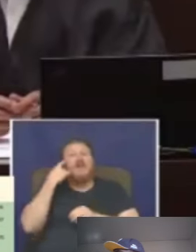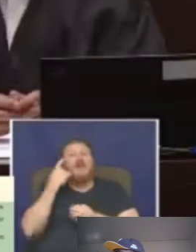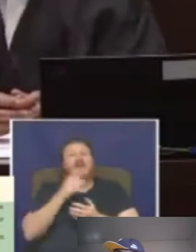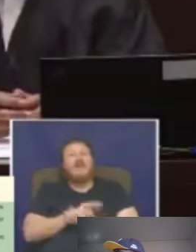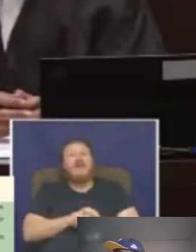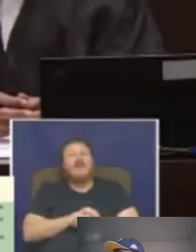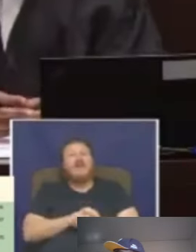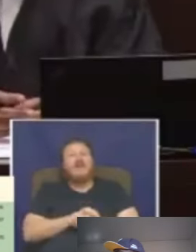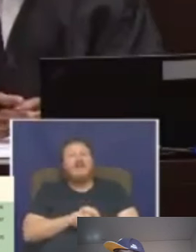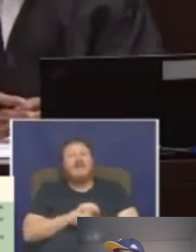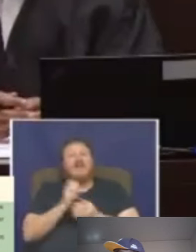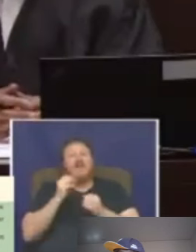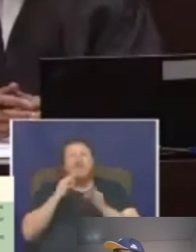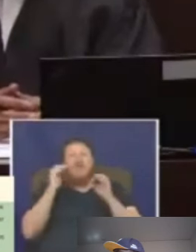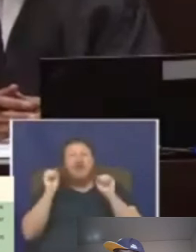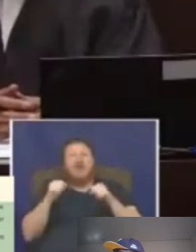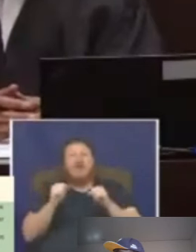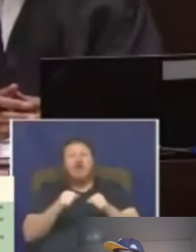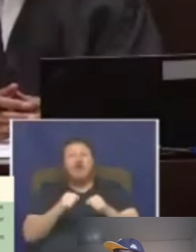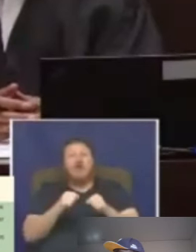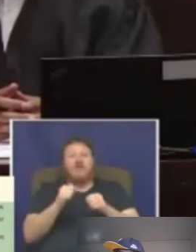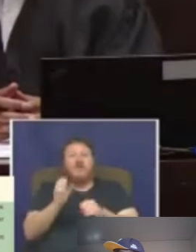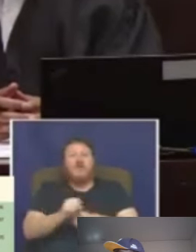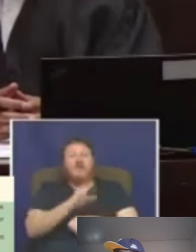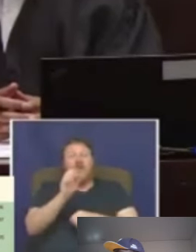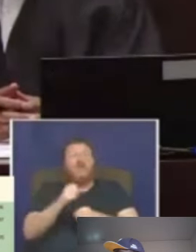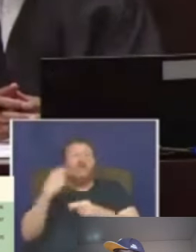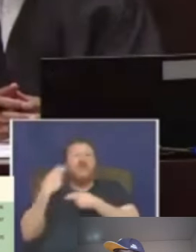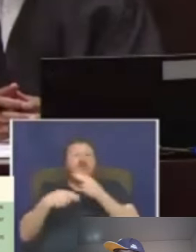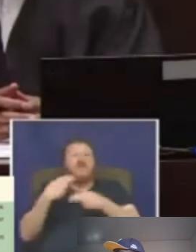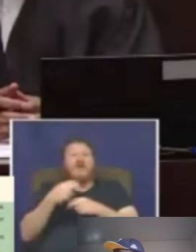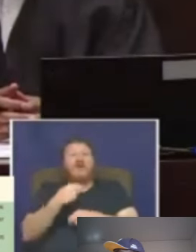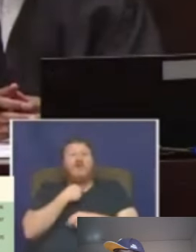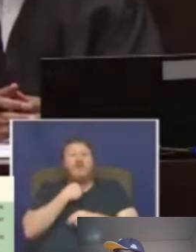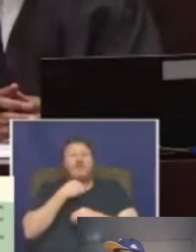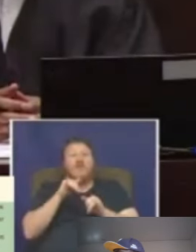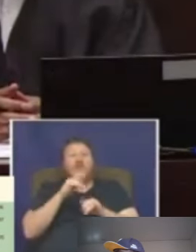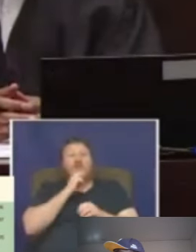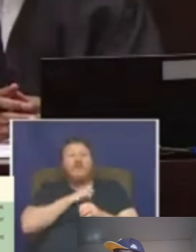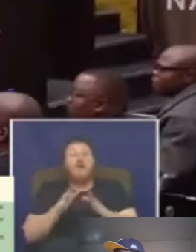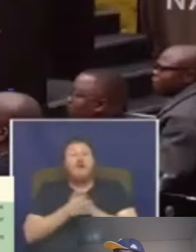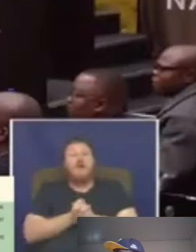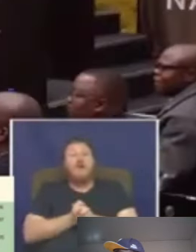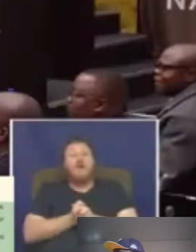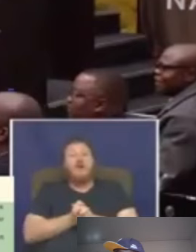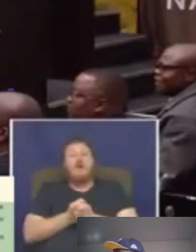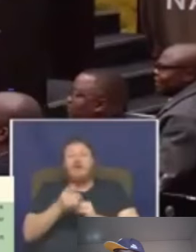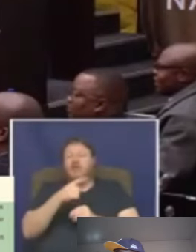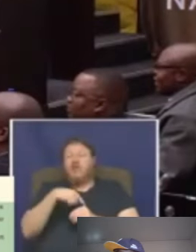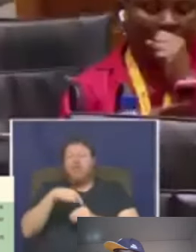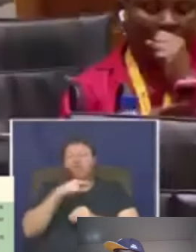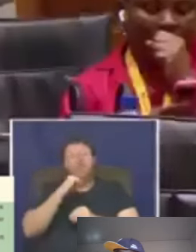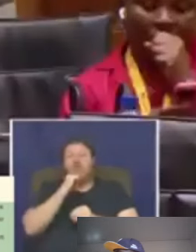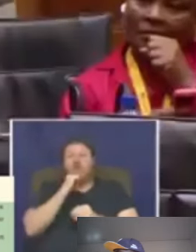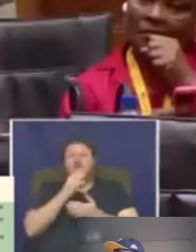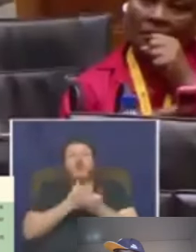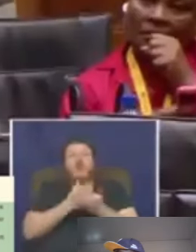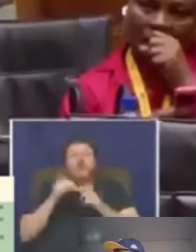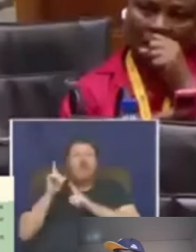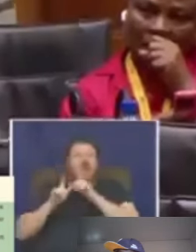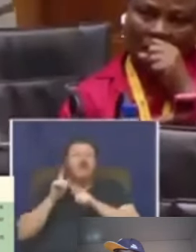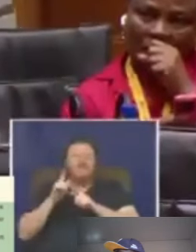If we are going to acknowledge that we are all products of South Africa's history, then unfortunately that's a fact we have to admit. We are not part of a legacy of